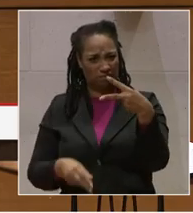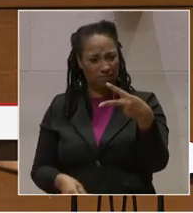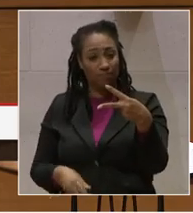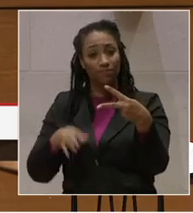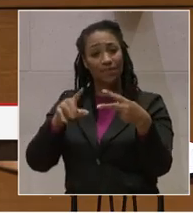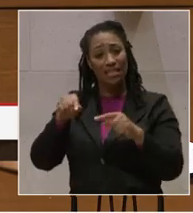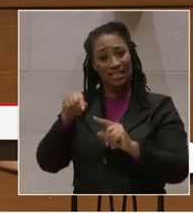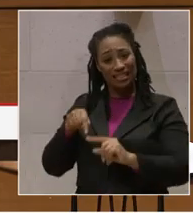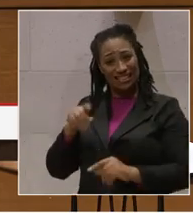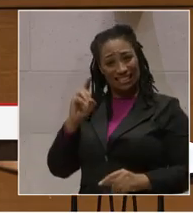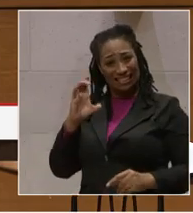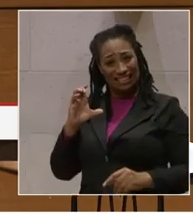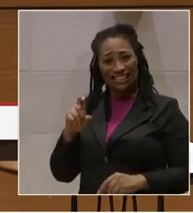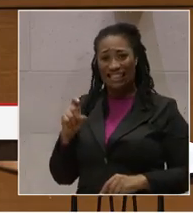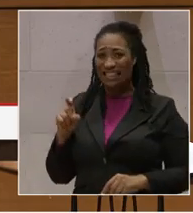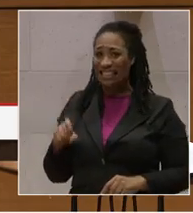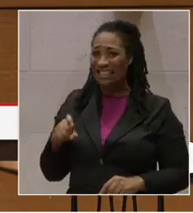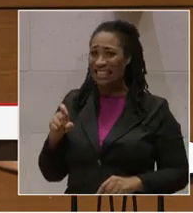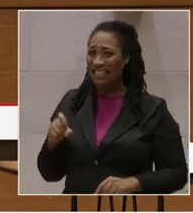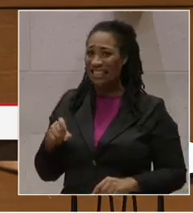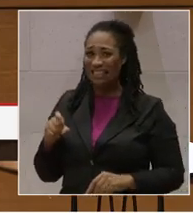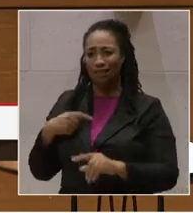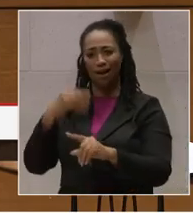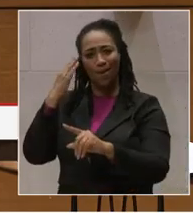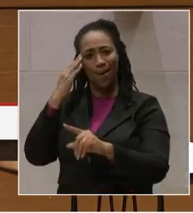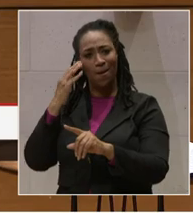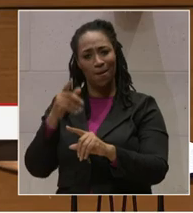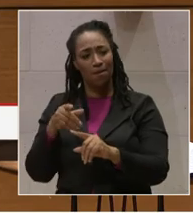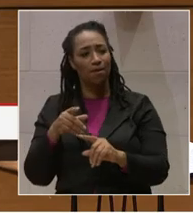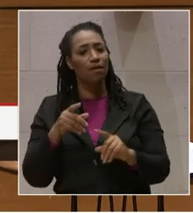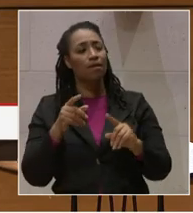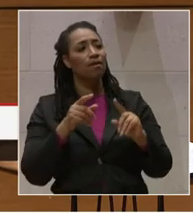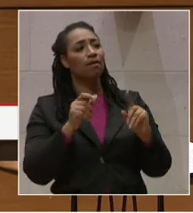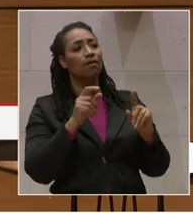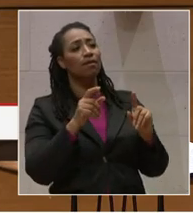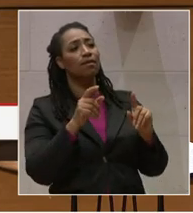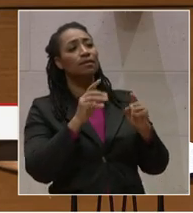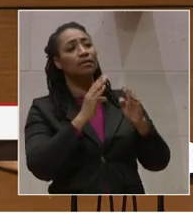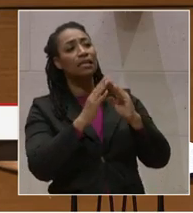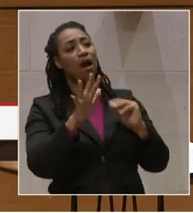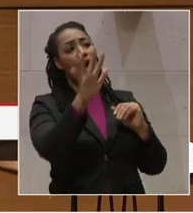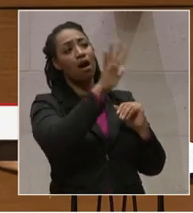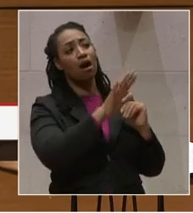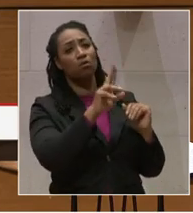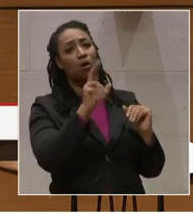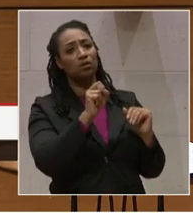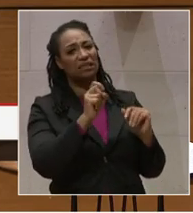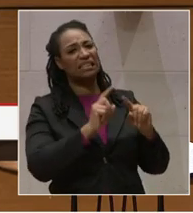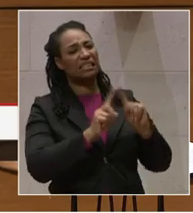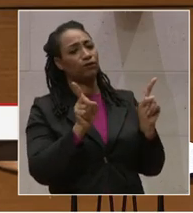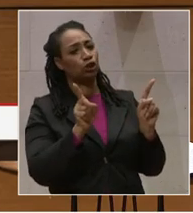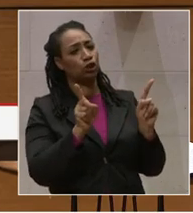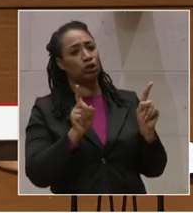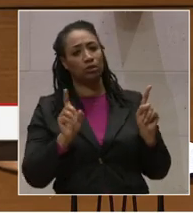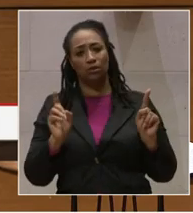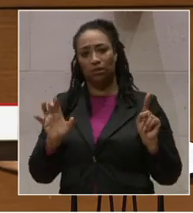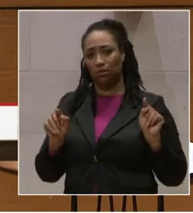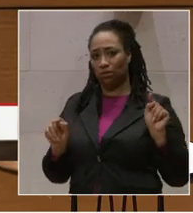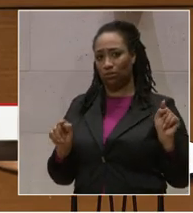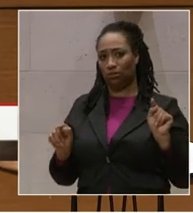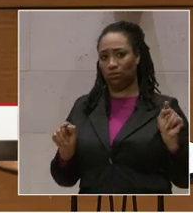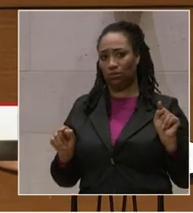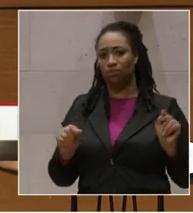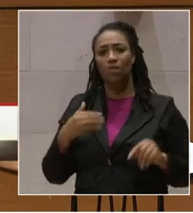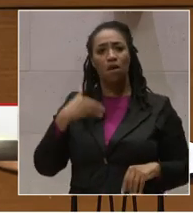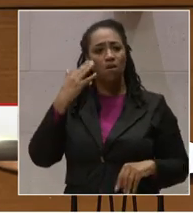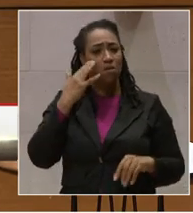needs. What they need in Miami may be very different than what they need, say, in New York. But here's